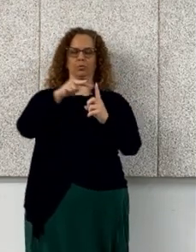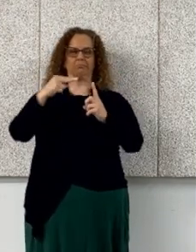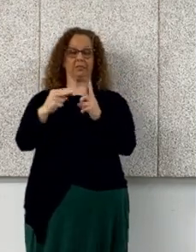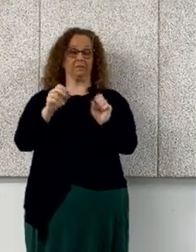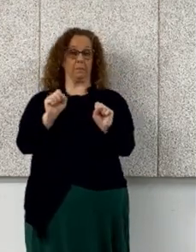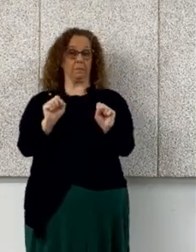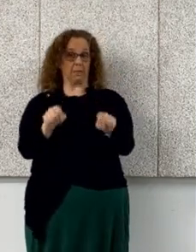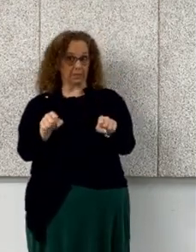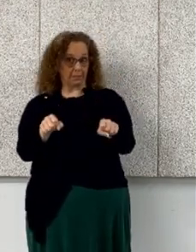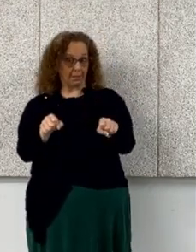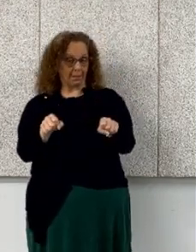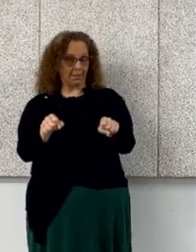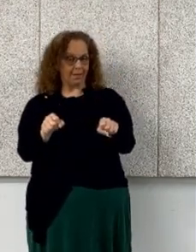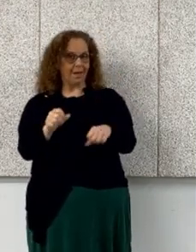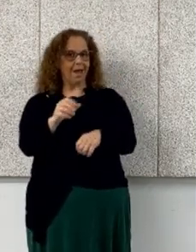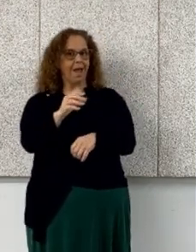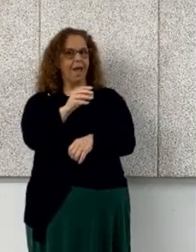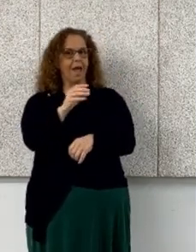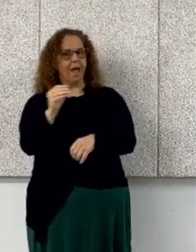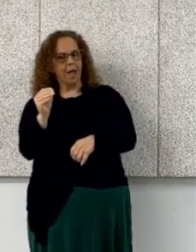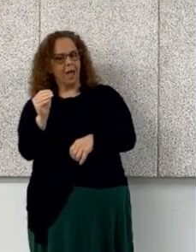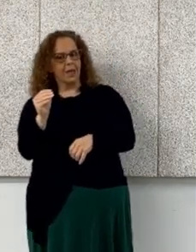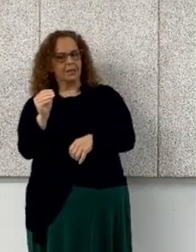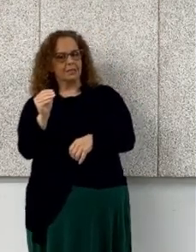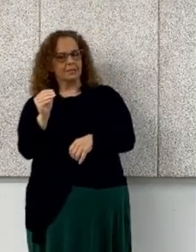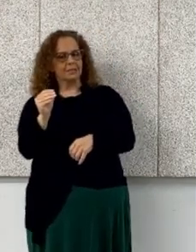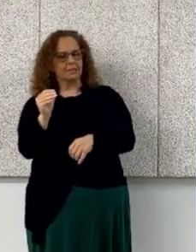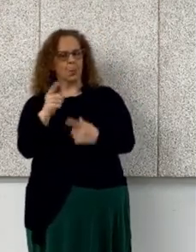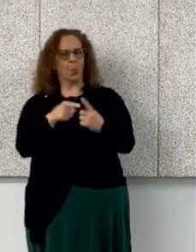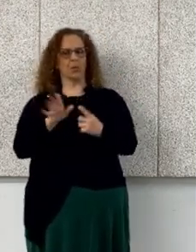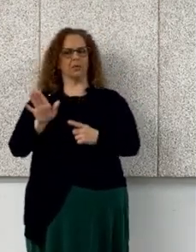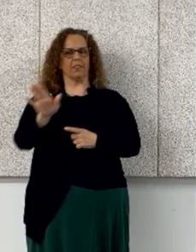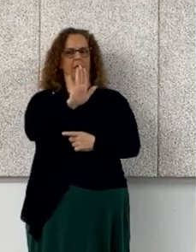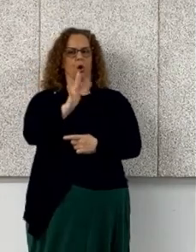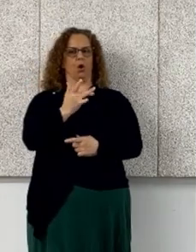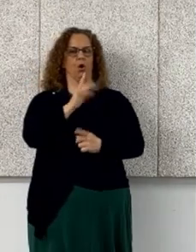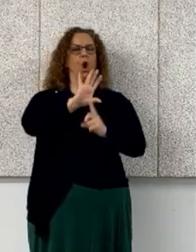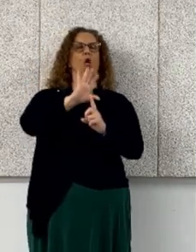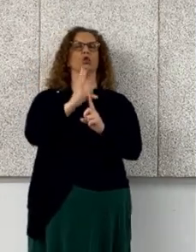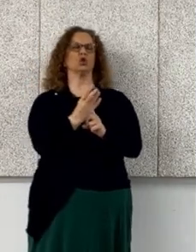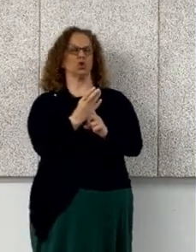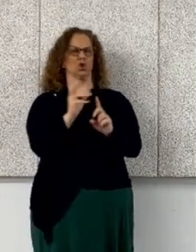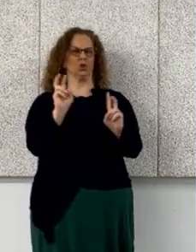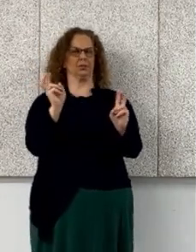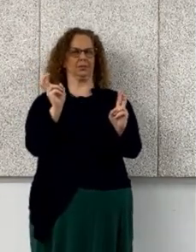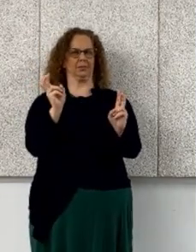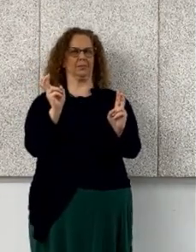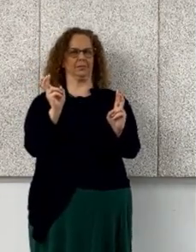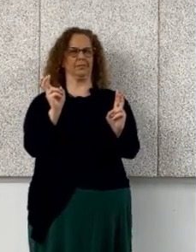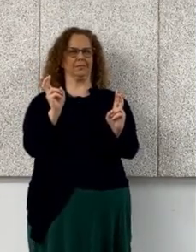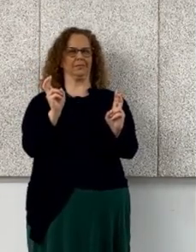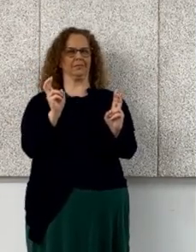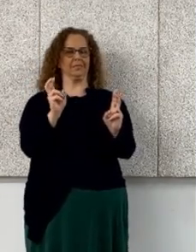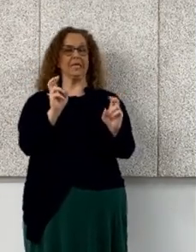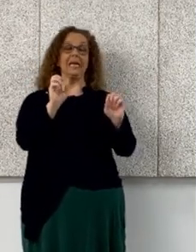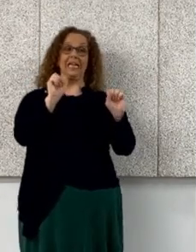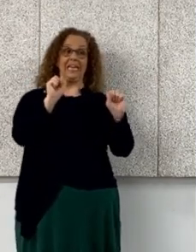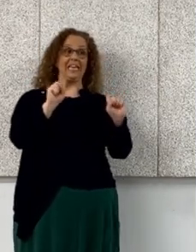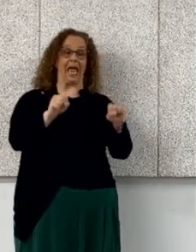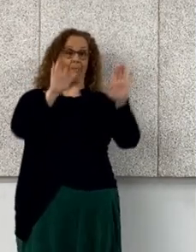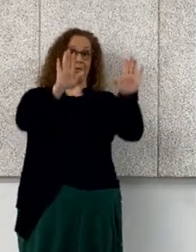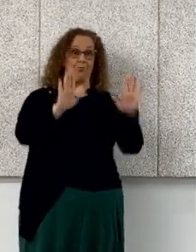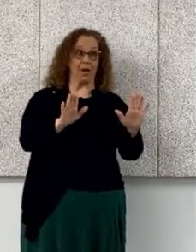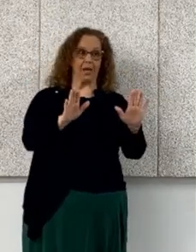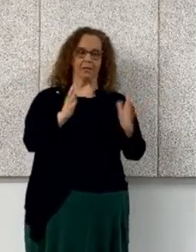possible and also what is the culture. And that can be a great thing and it can be not a